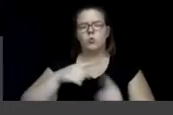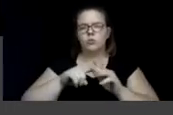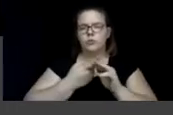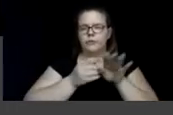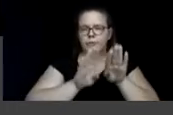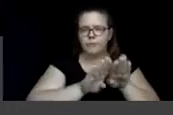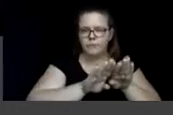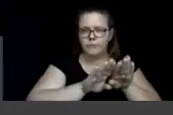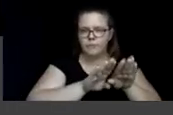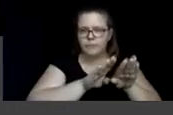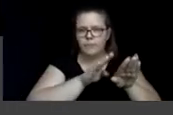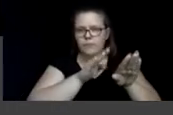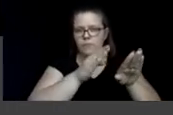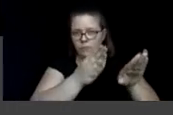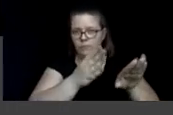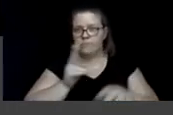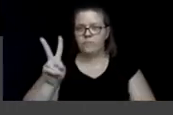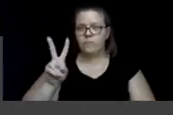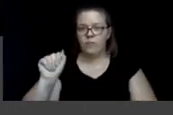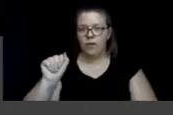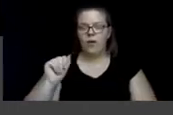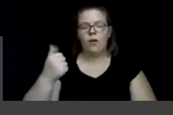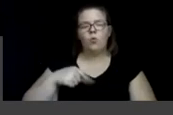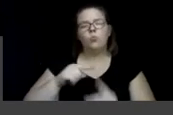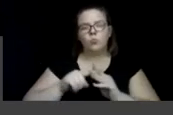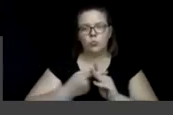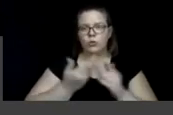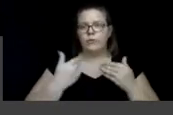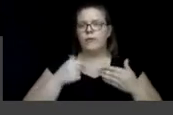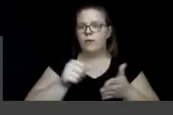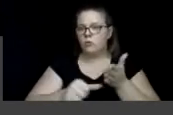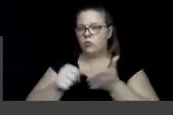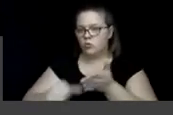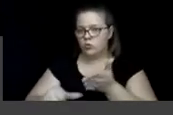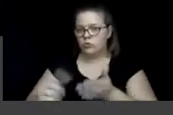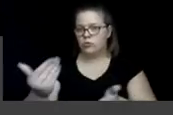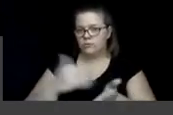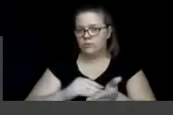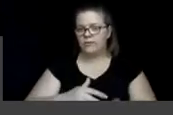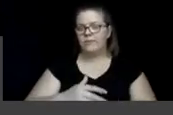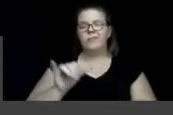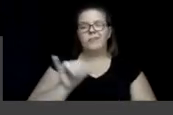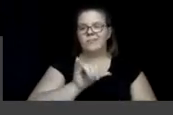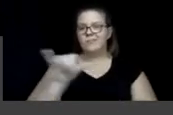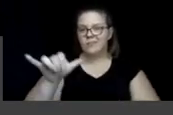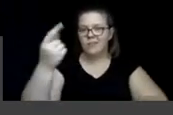VA, we are starting to have procedures again, same-day surgeries, things like